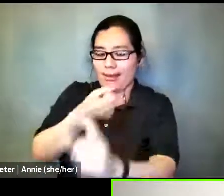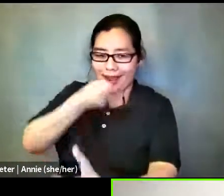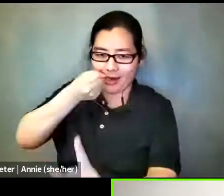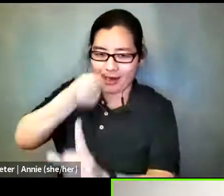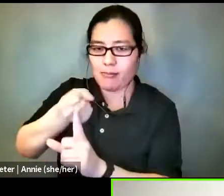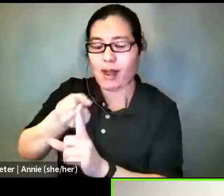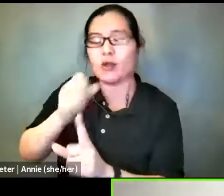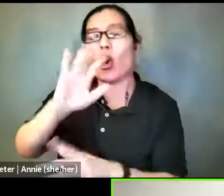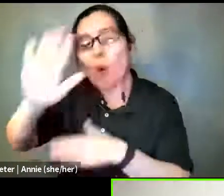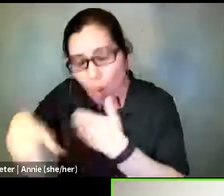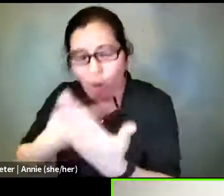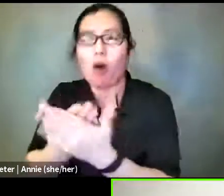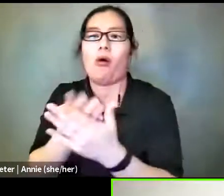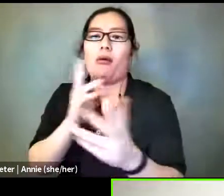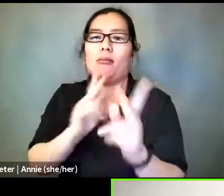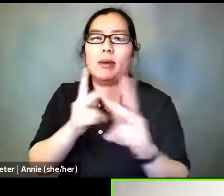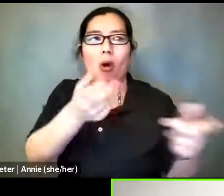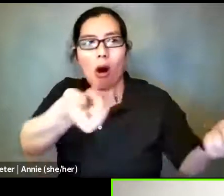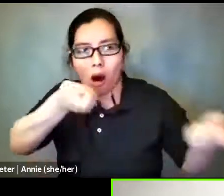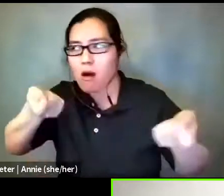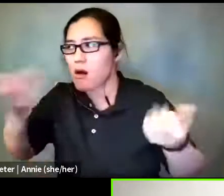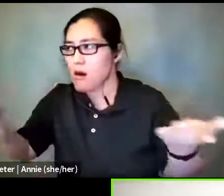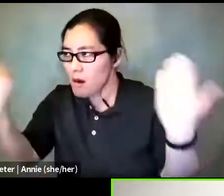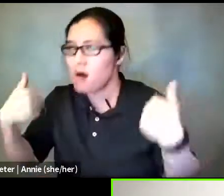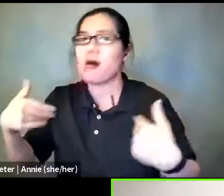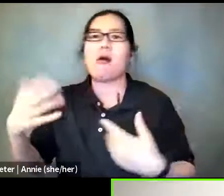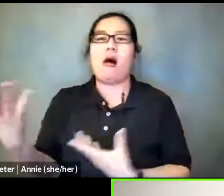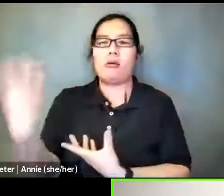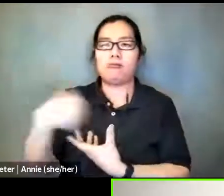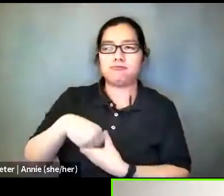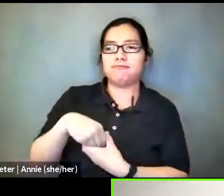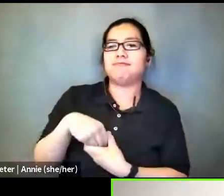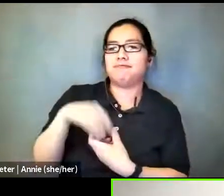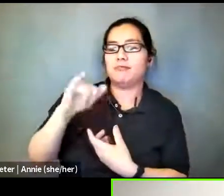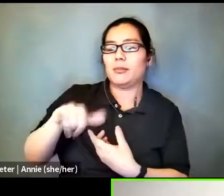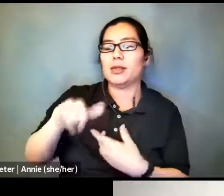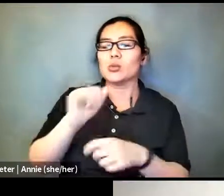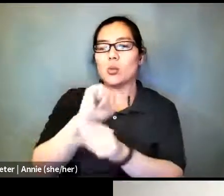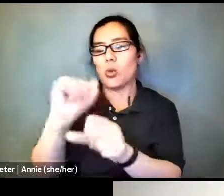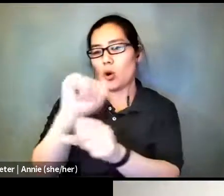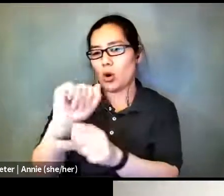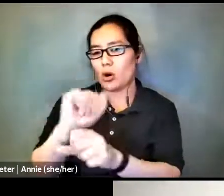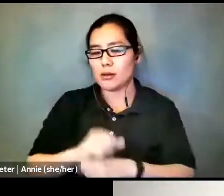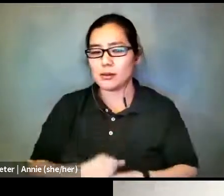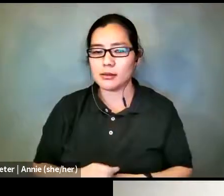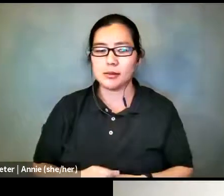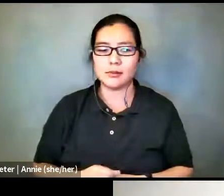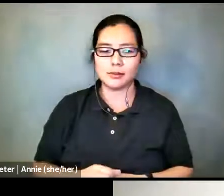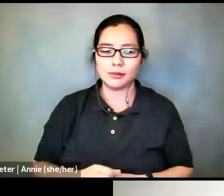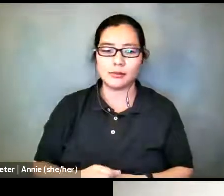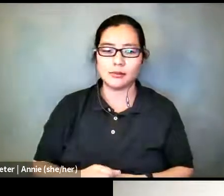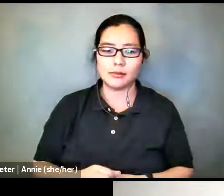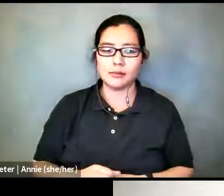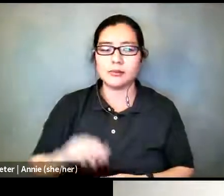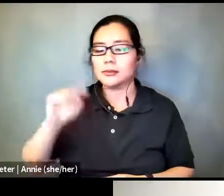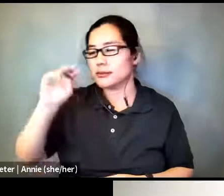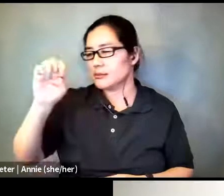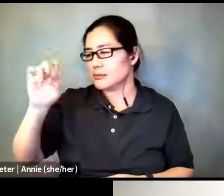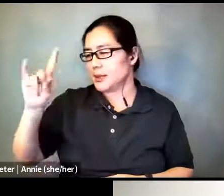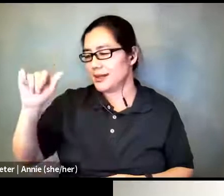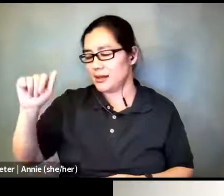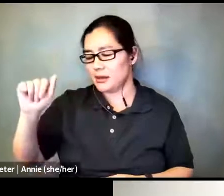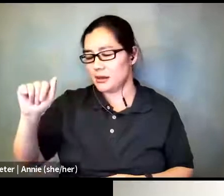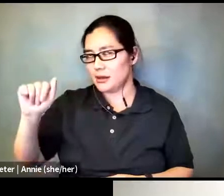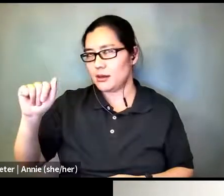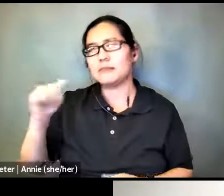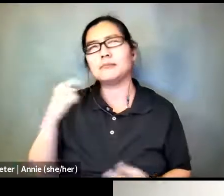is doing this, and everyone has a role to play around it. Yeah, and just kind of thinking about our own journeys, maybe